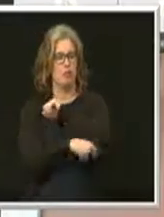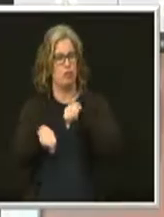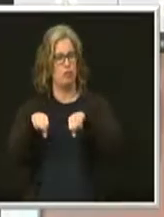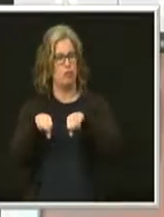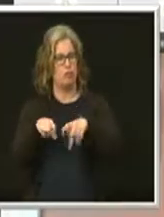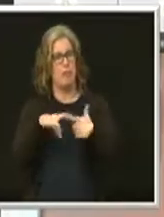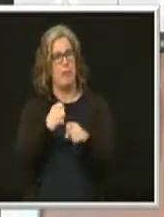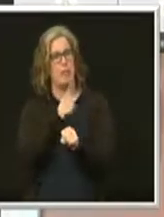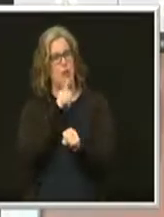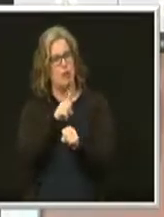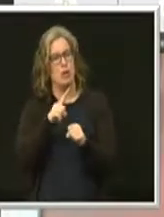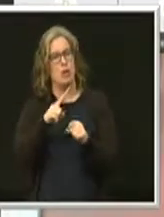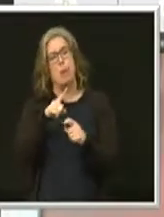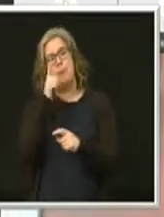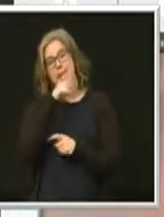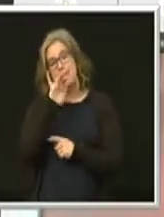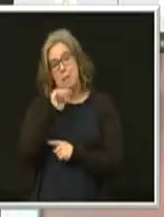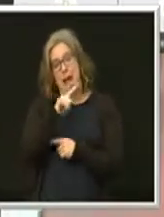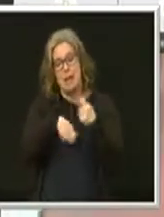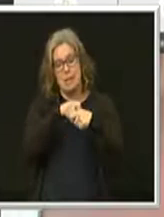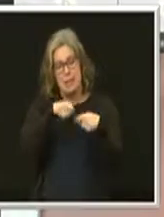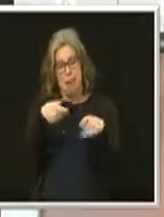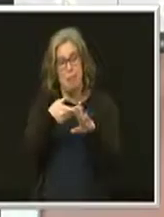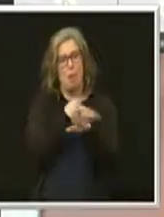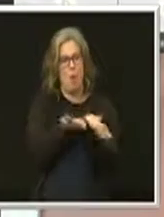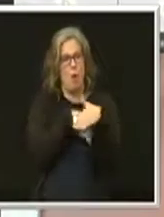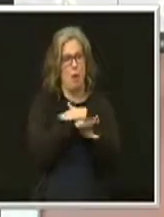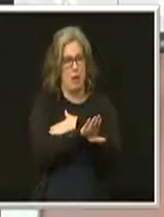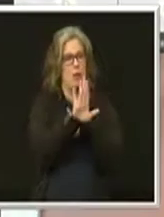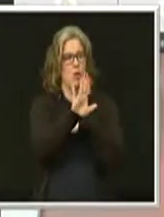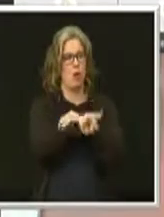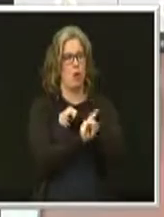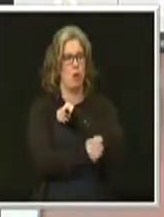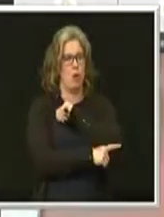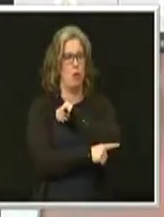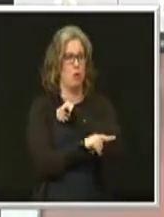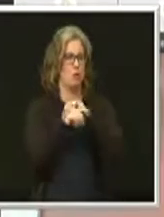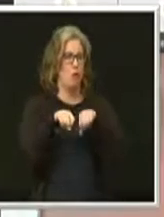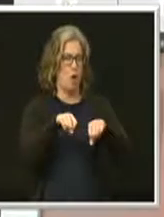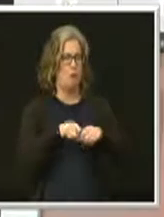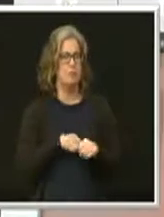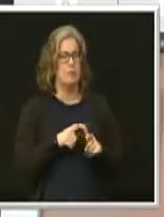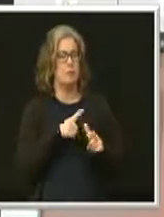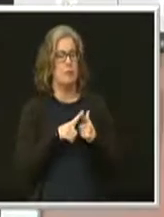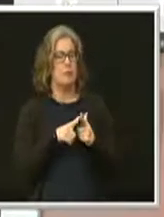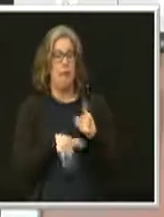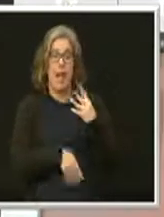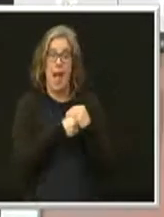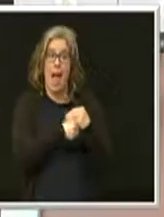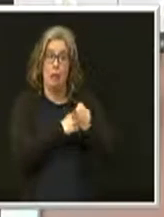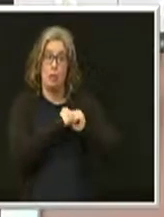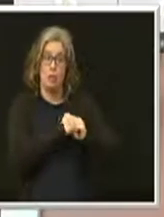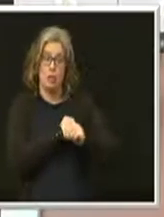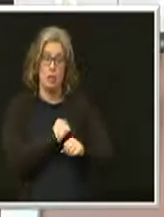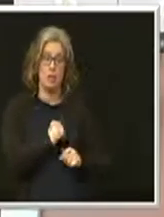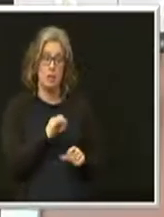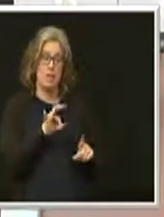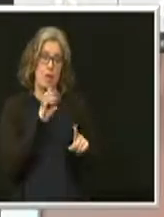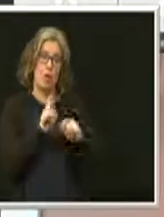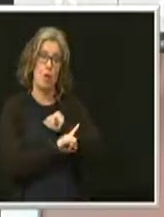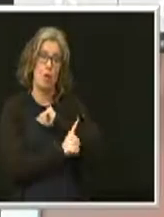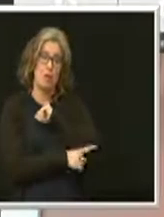put your garbage in a plastic bag, tie it up before you put it in your garbage carts. And then as an added precaution, if your